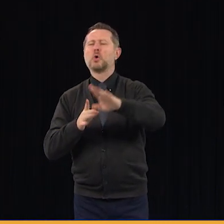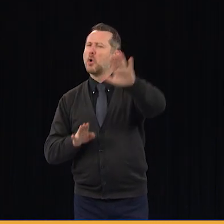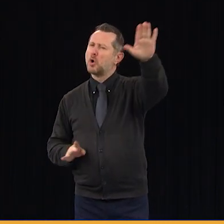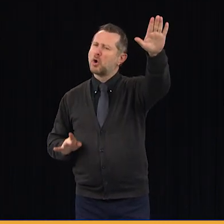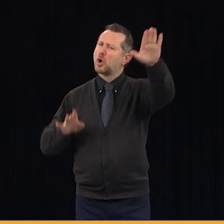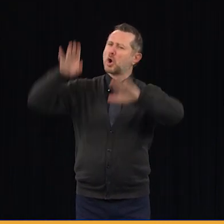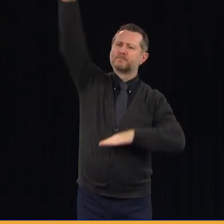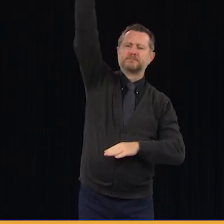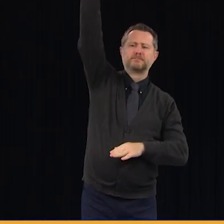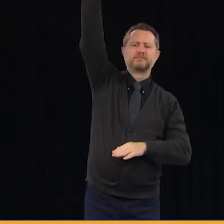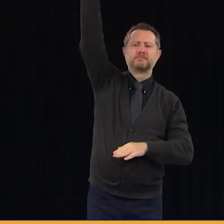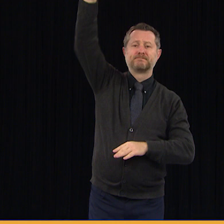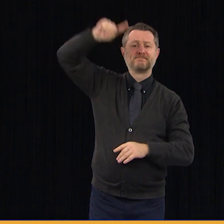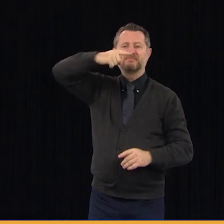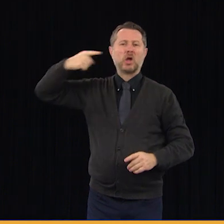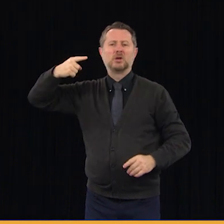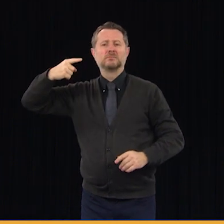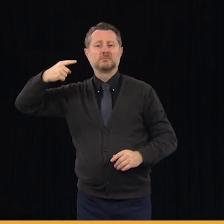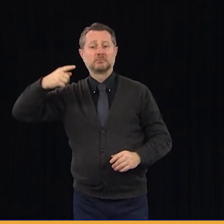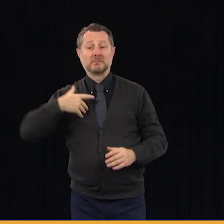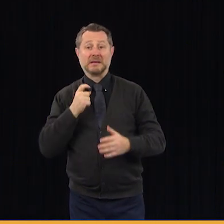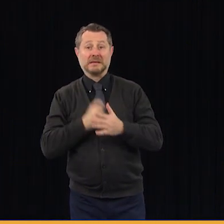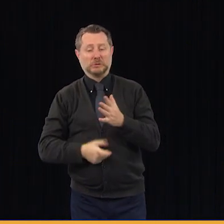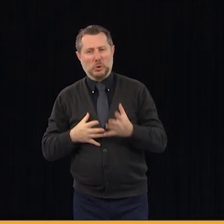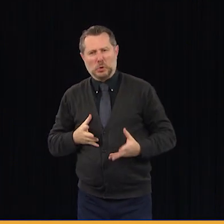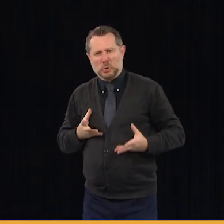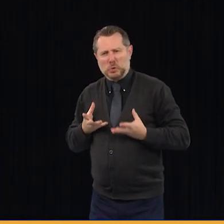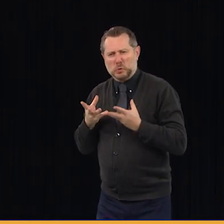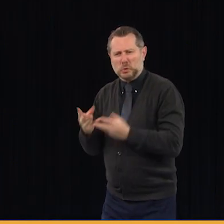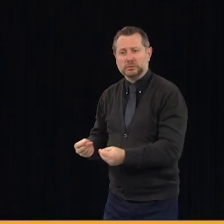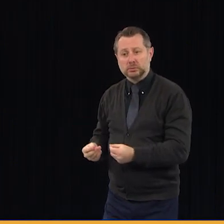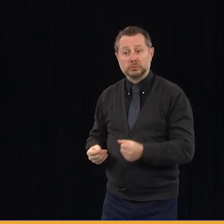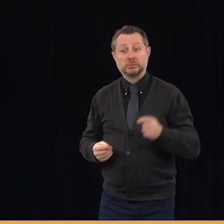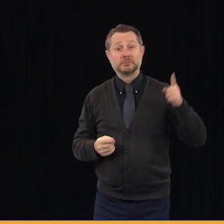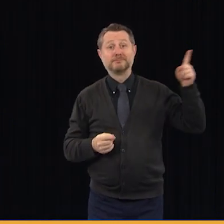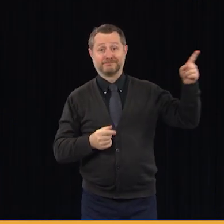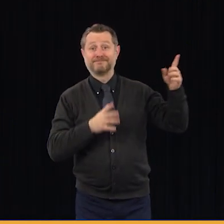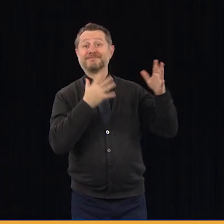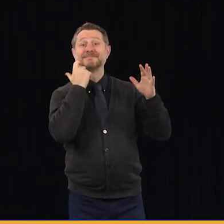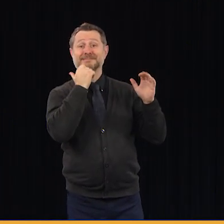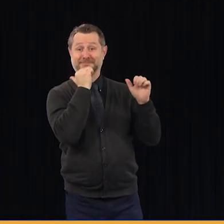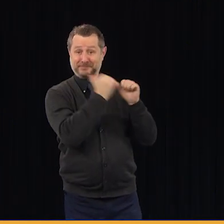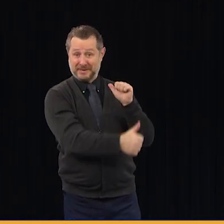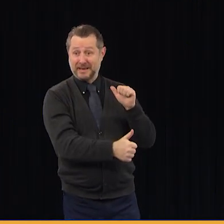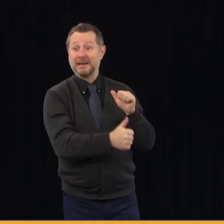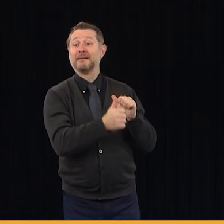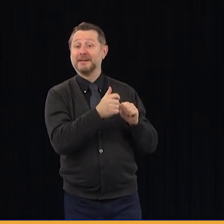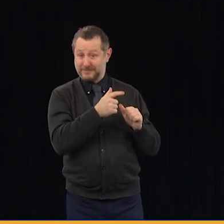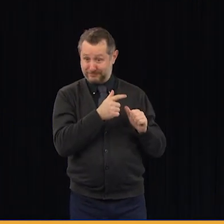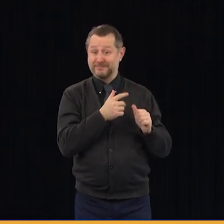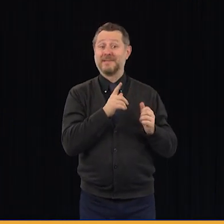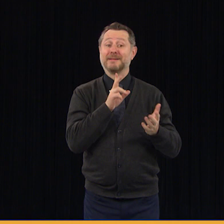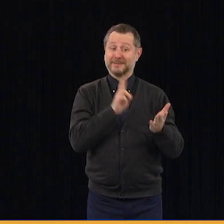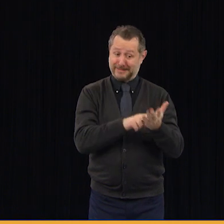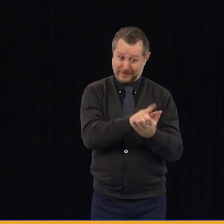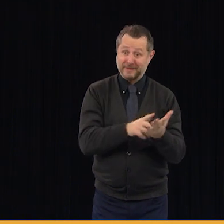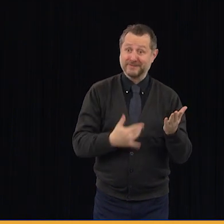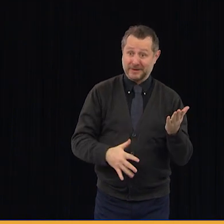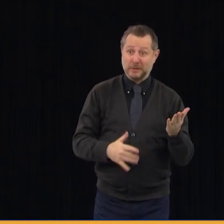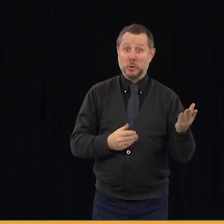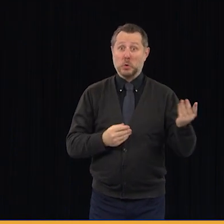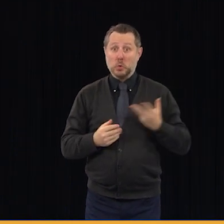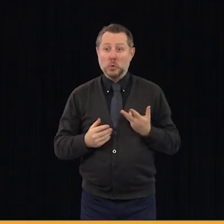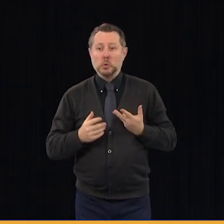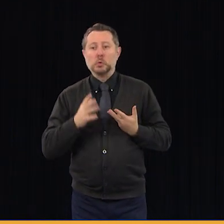the highest in the country. The past legislation that was enacted, we were told would bring $6